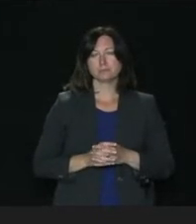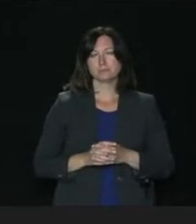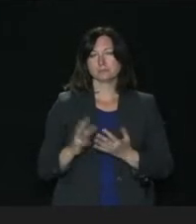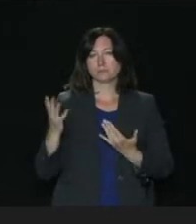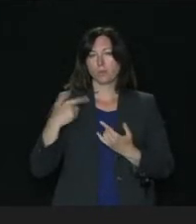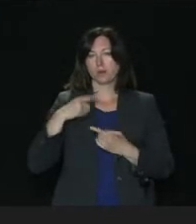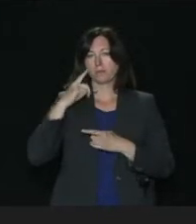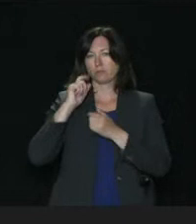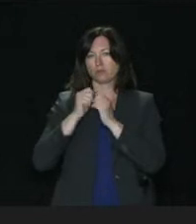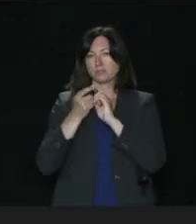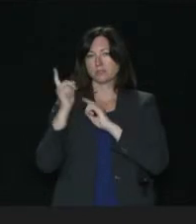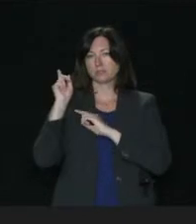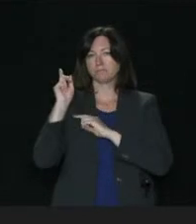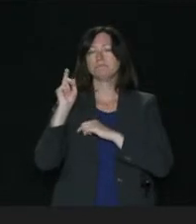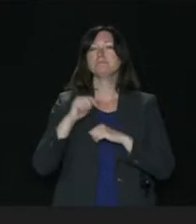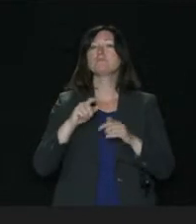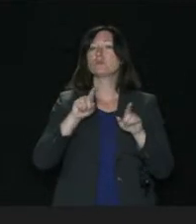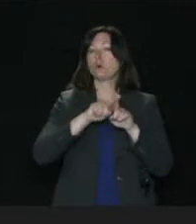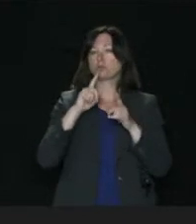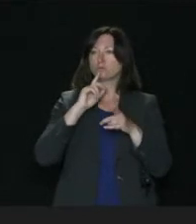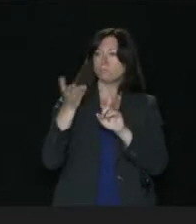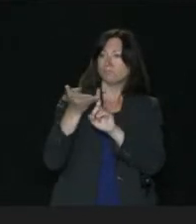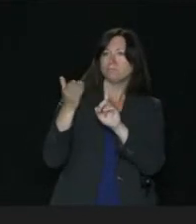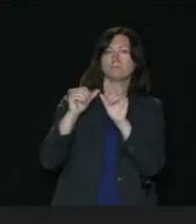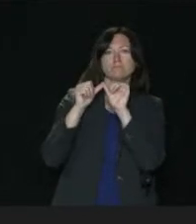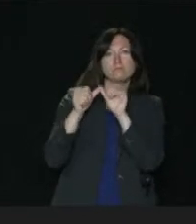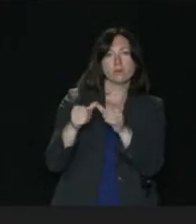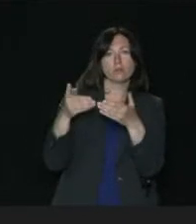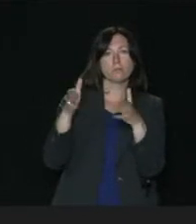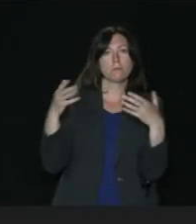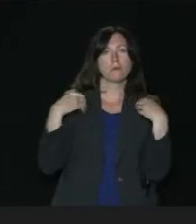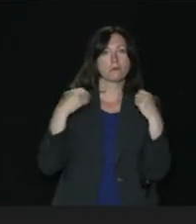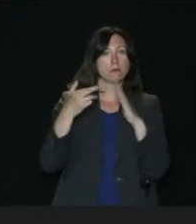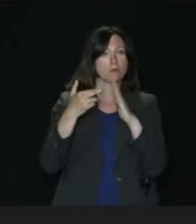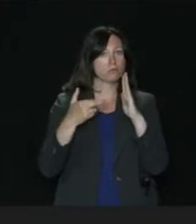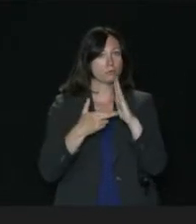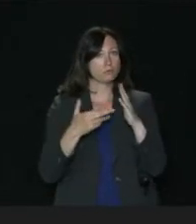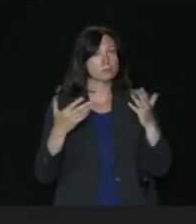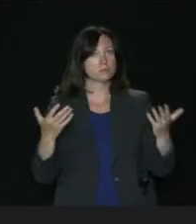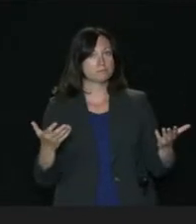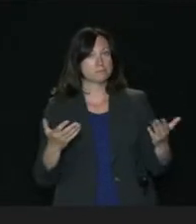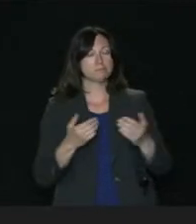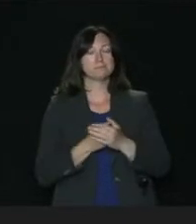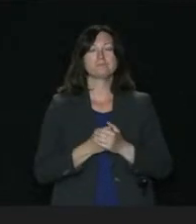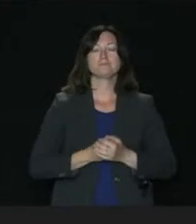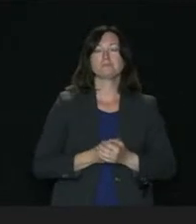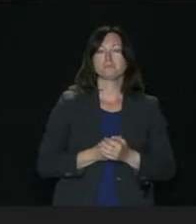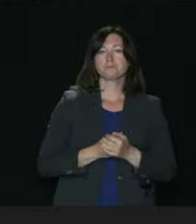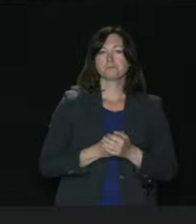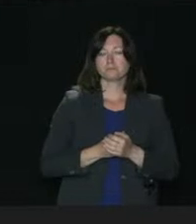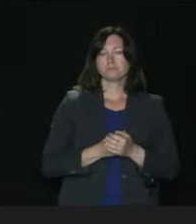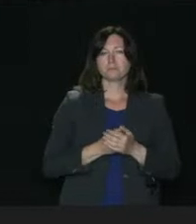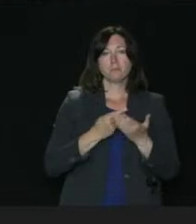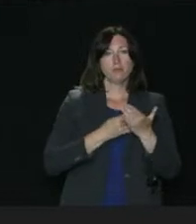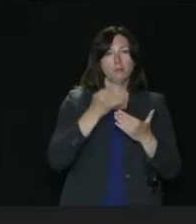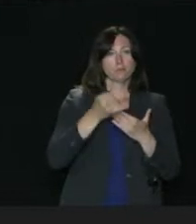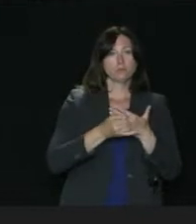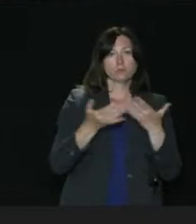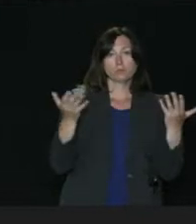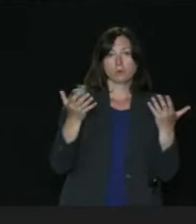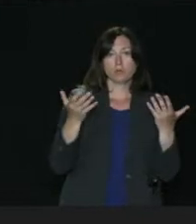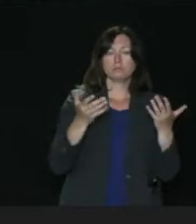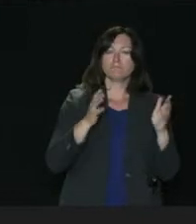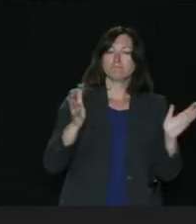reinforce public health measures. Specifically, these projects encourage individuals